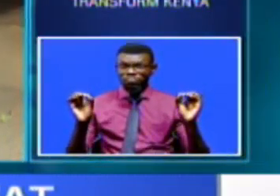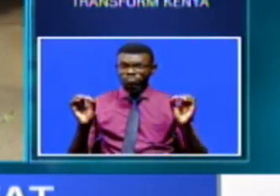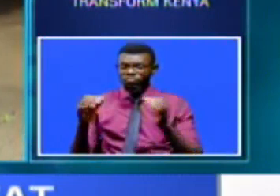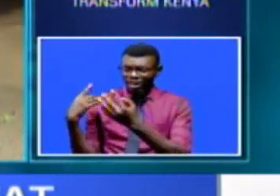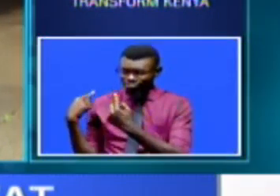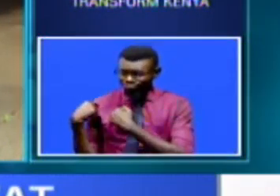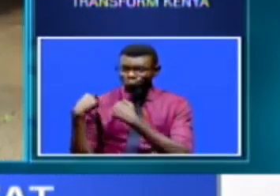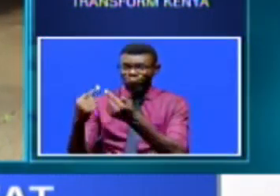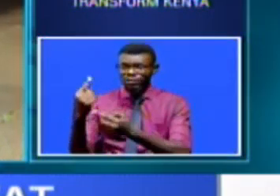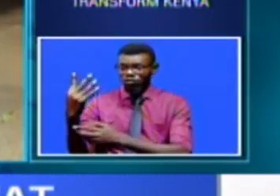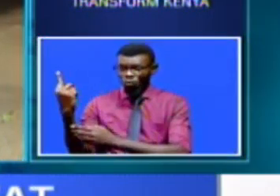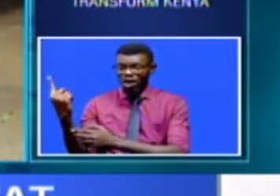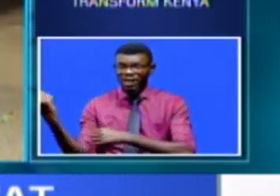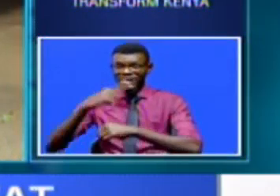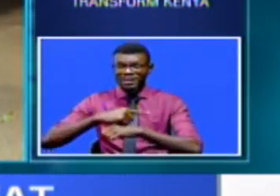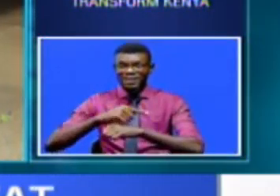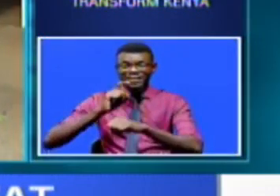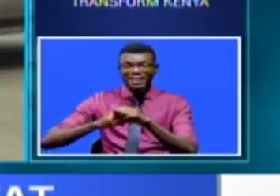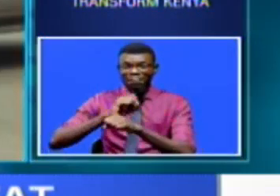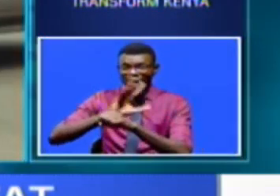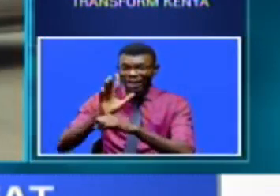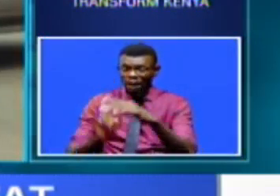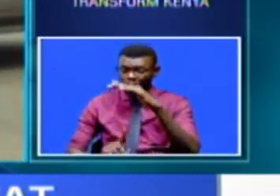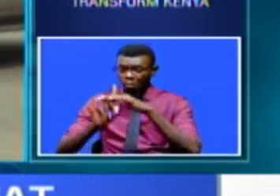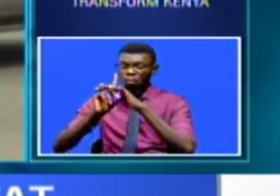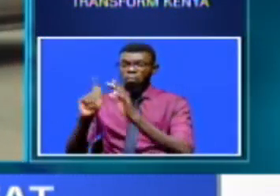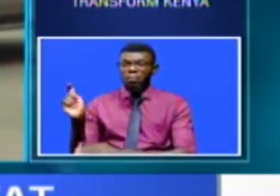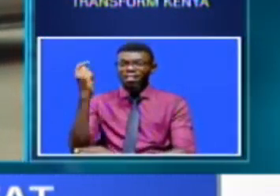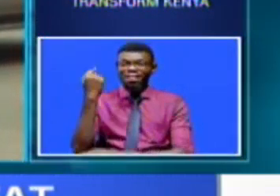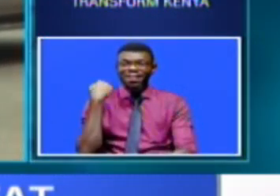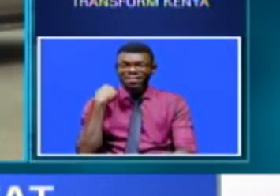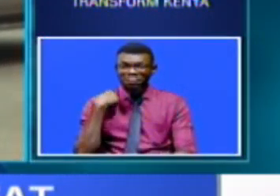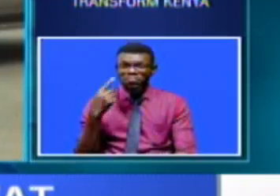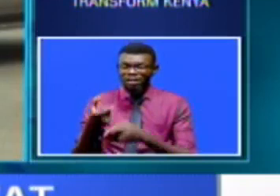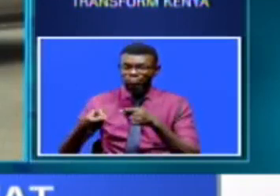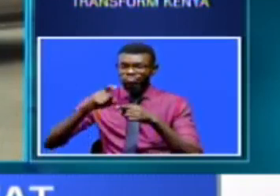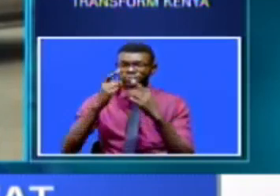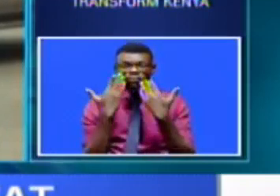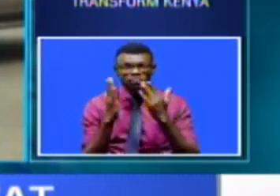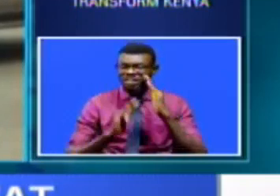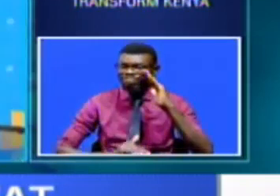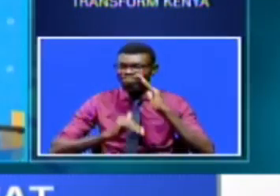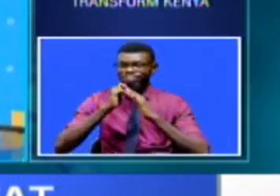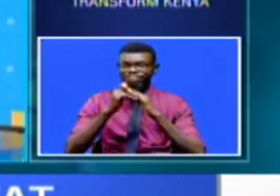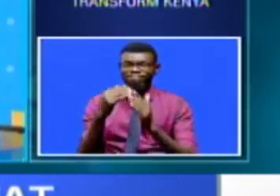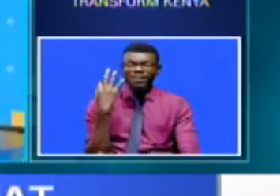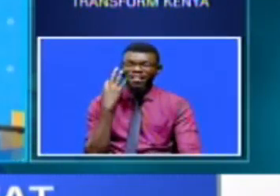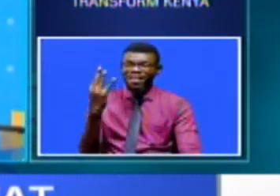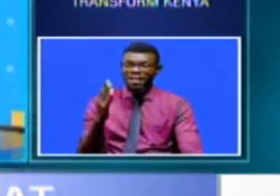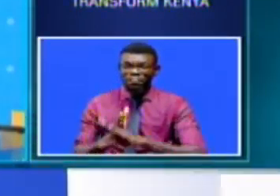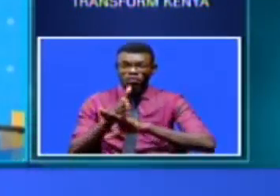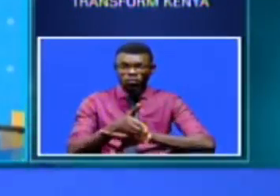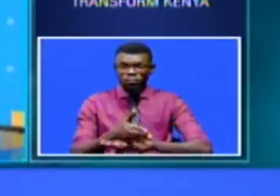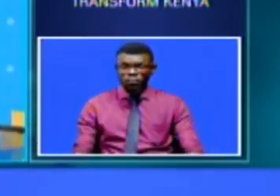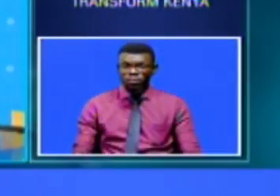Kenya confirmed its first COVID-19 case, and the numbers have now hit the 300 mark. Having